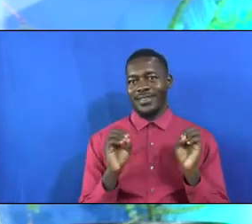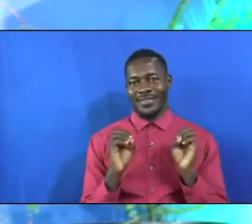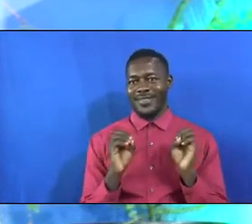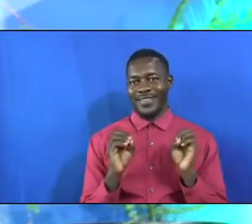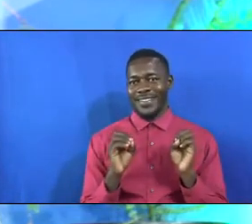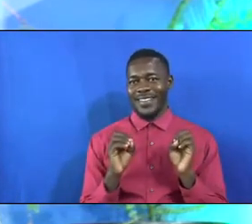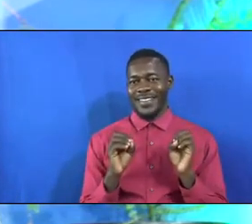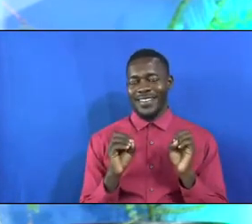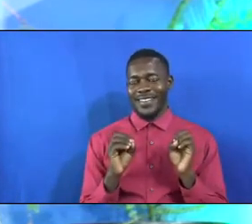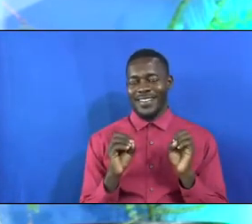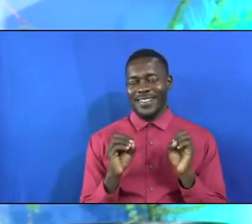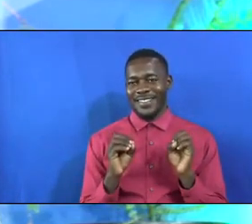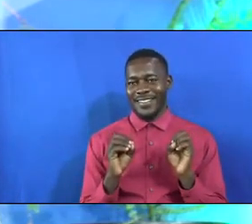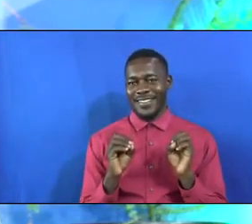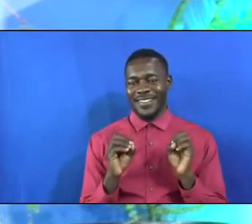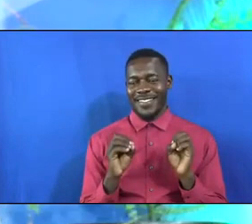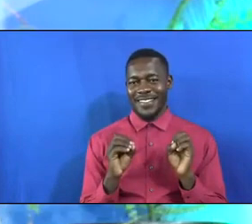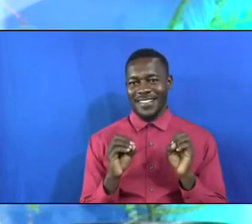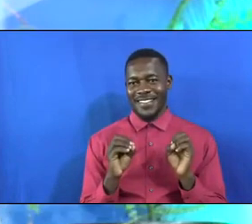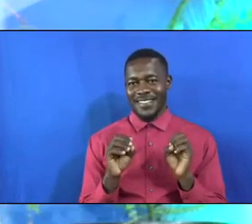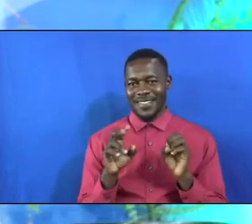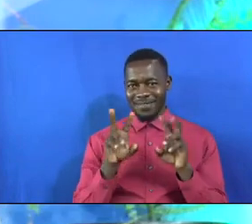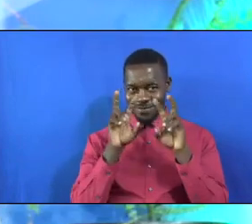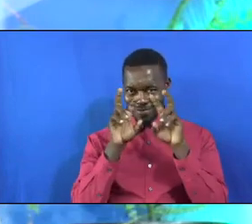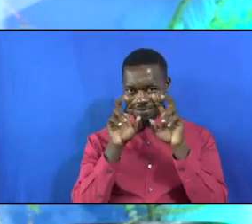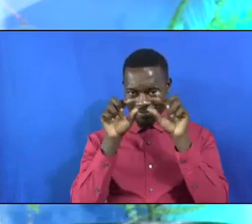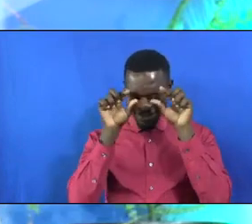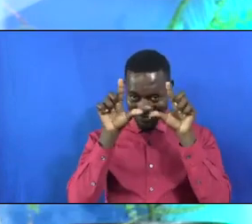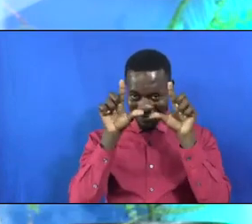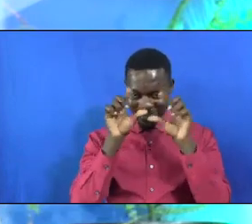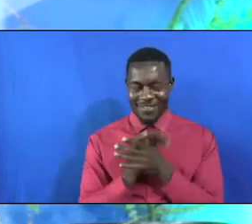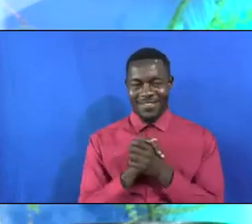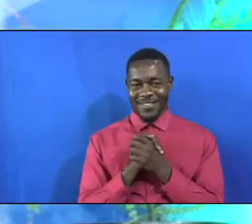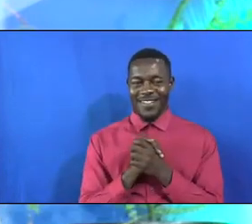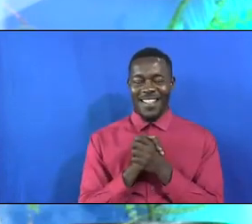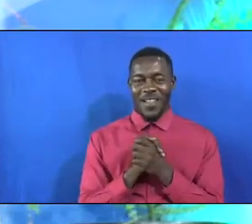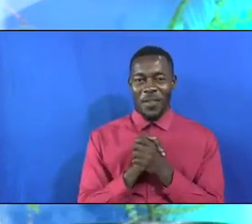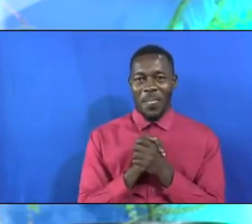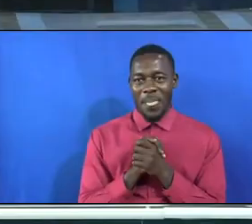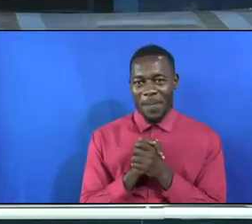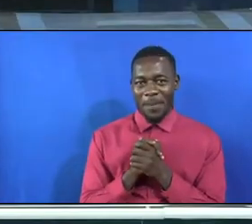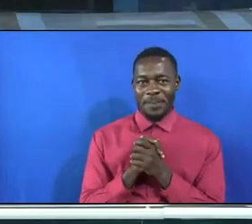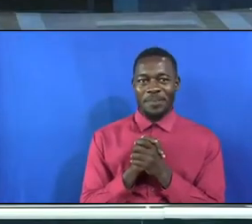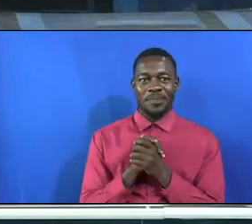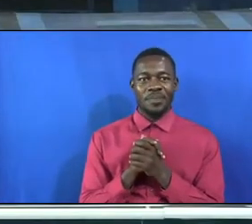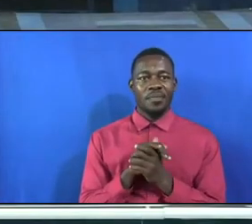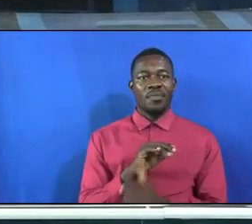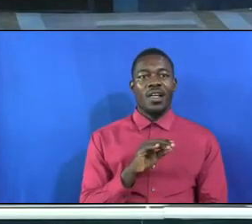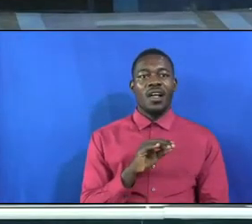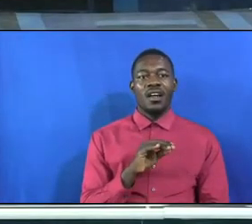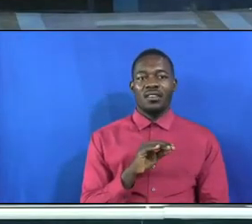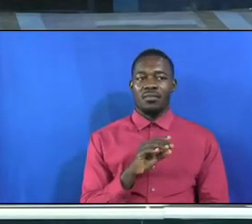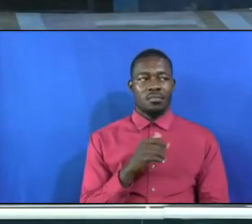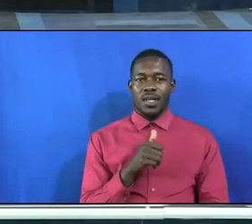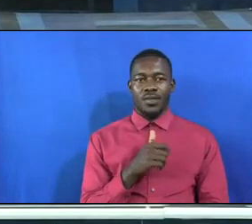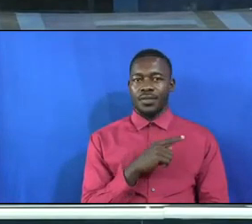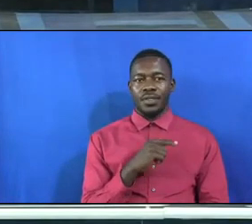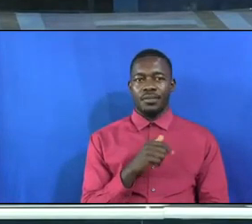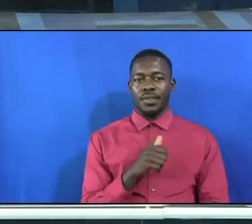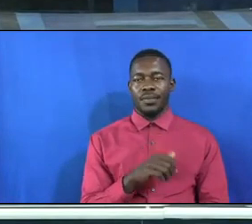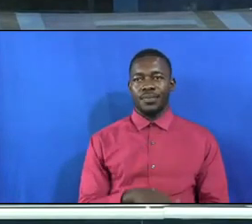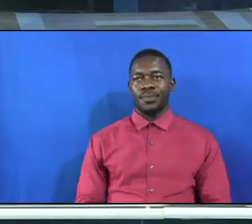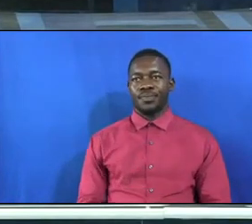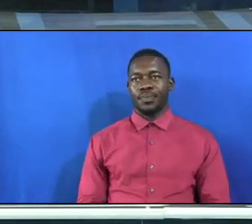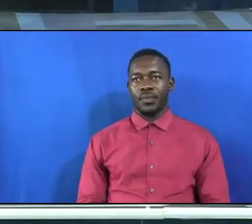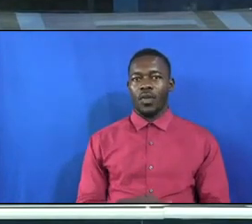These are the names of the sons of Israel who went to Egypt with Jacob, each with